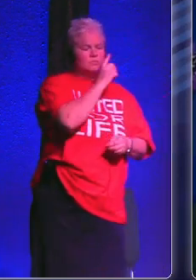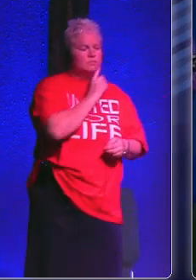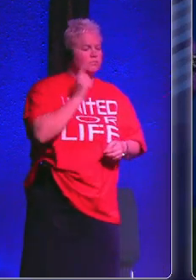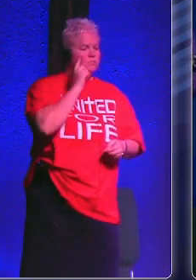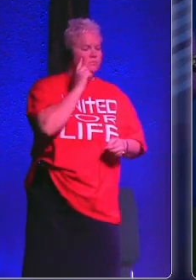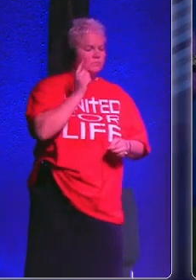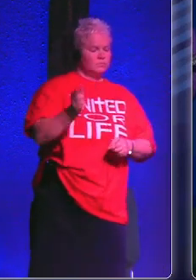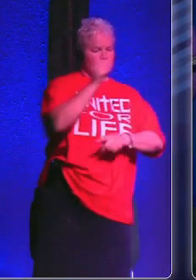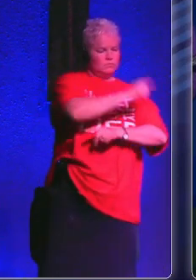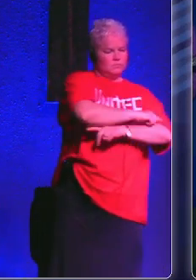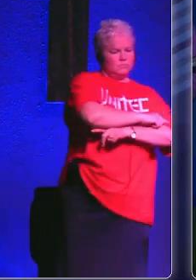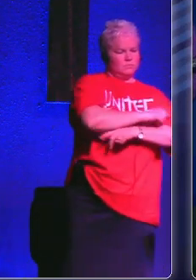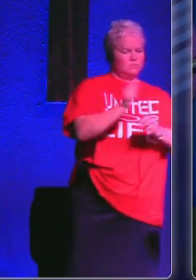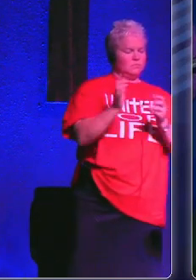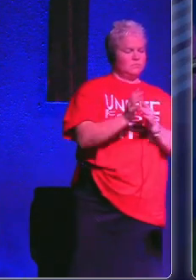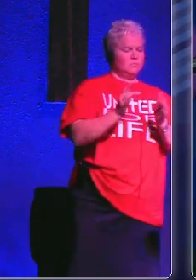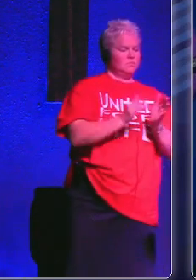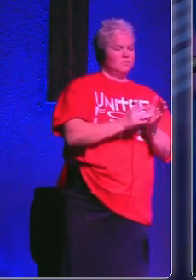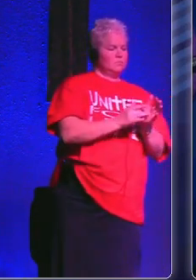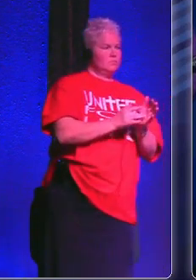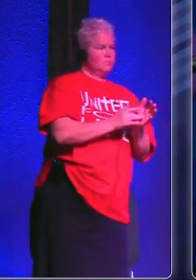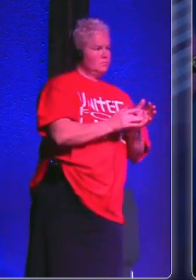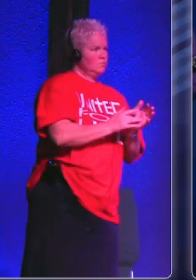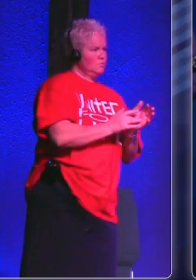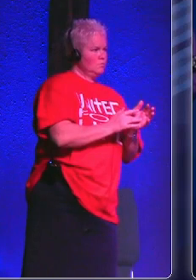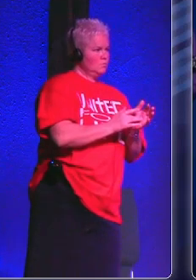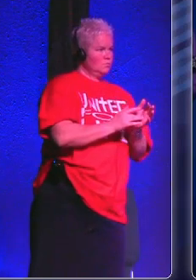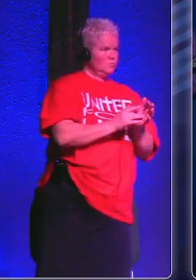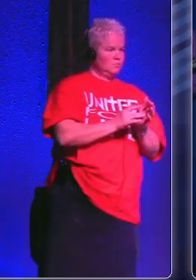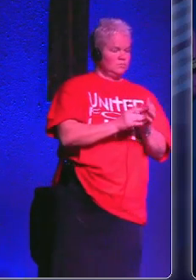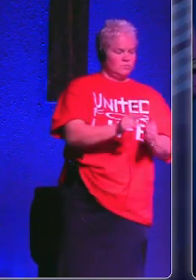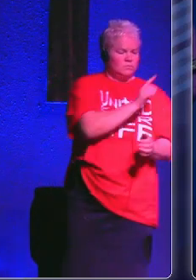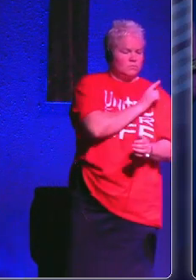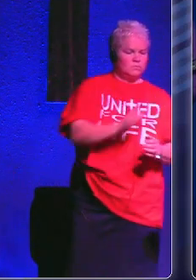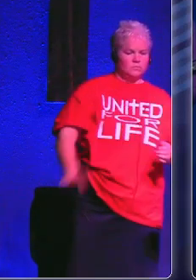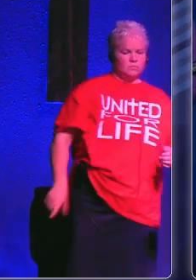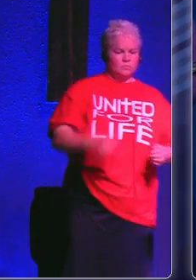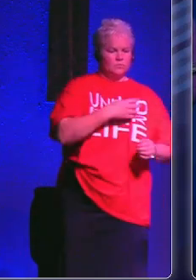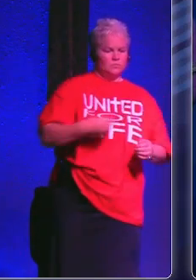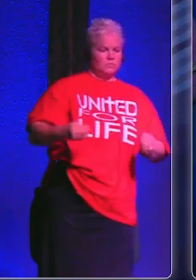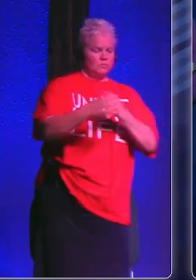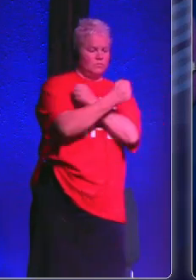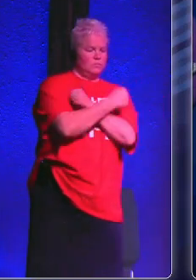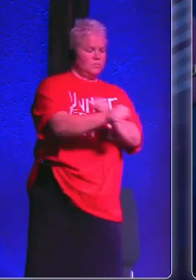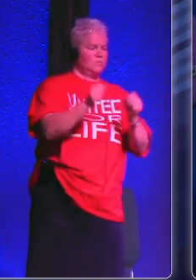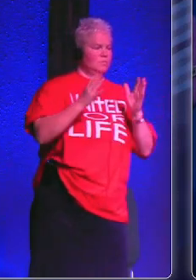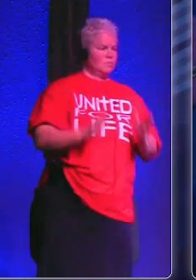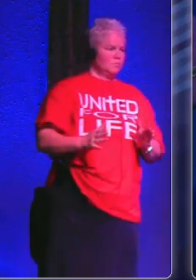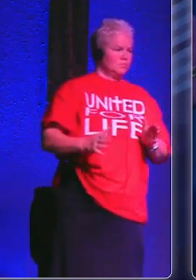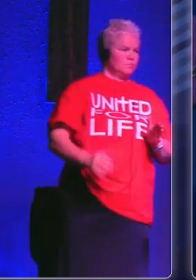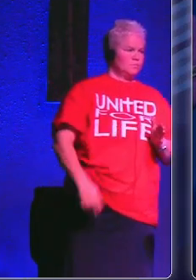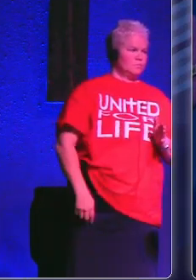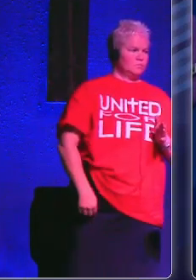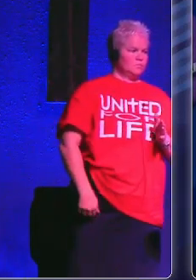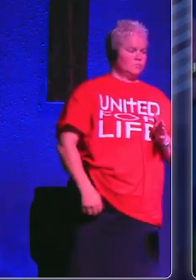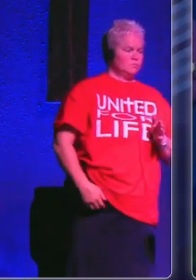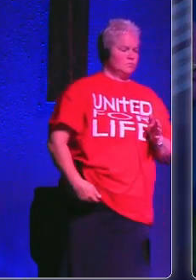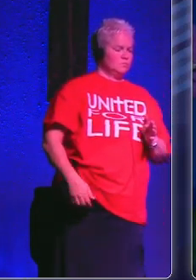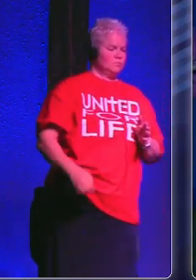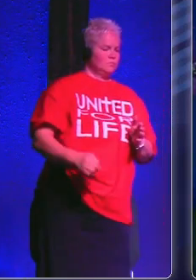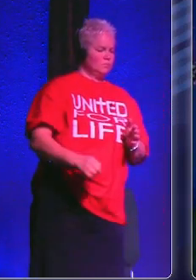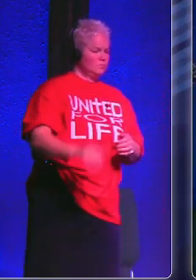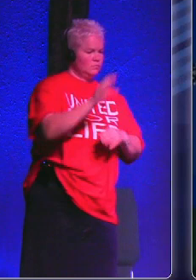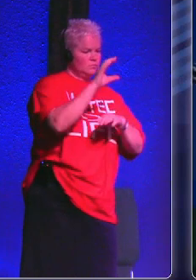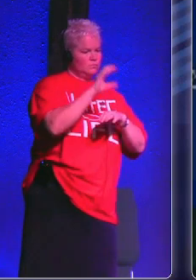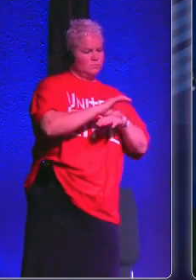single day. So Jesus, we proclaim you Lord and Savior in our life. We proclaim you Lord and Savior